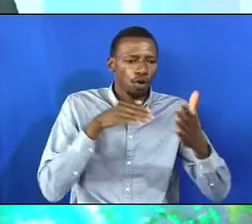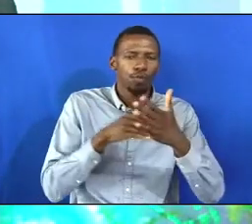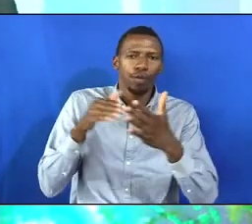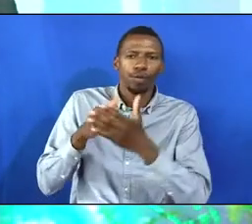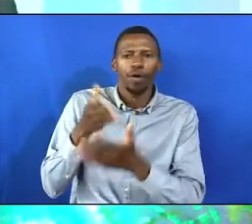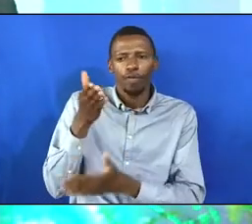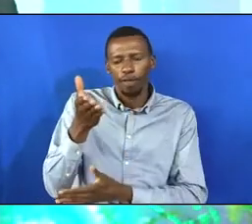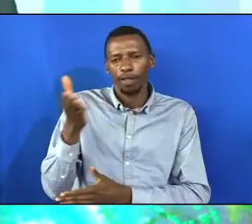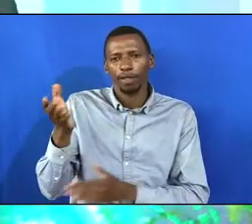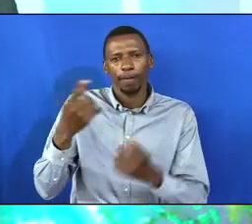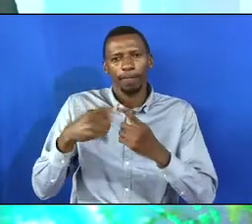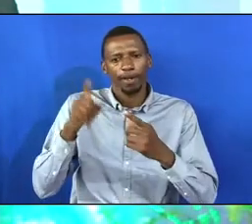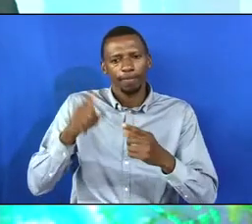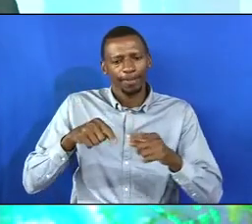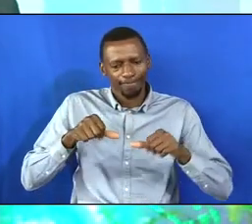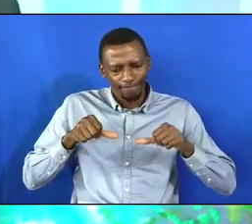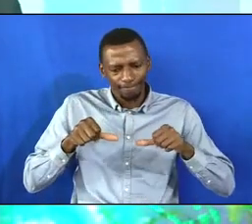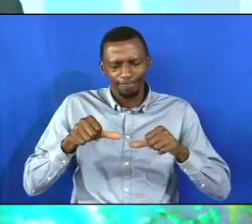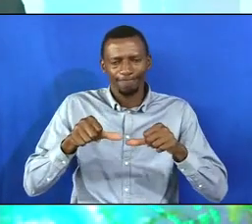on.